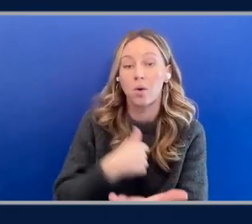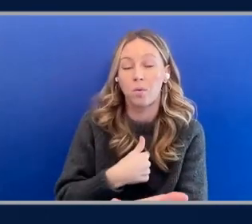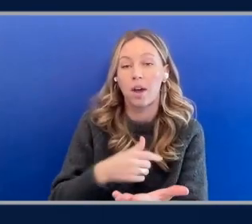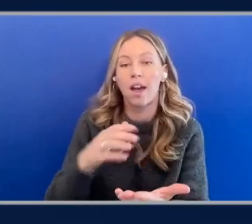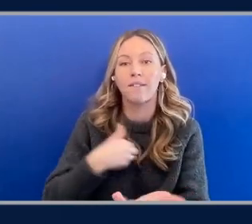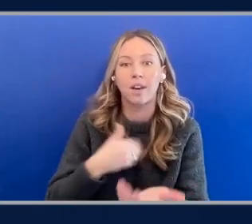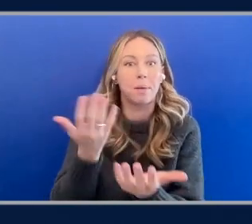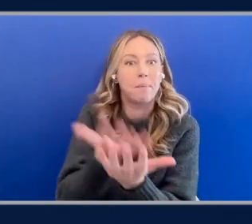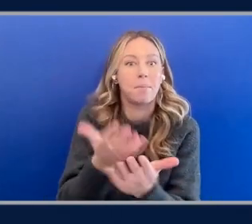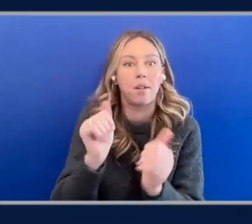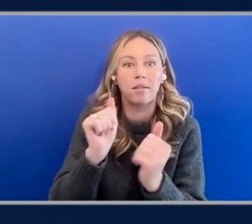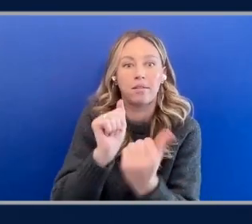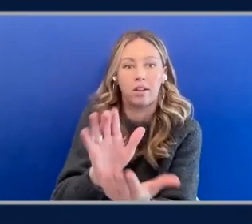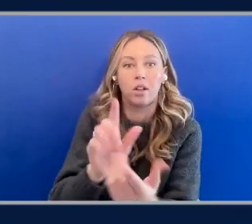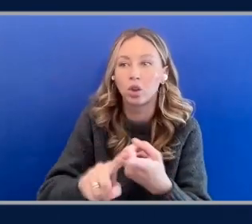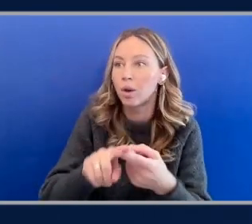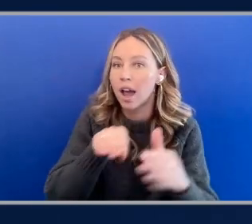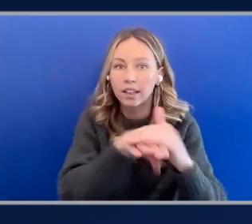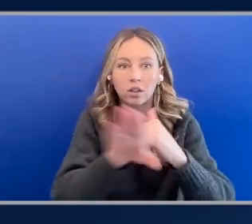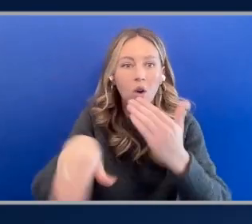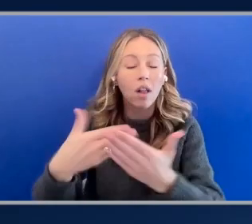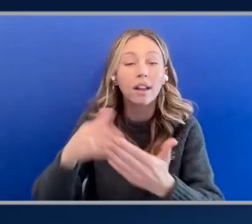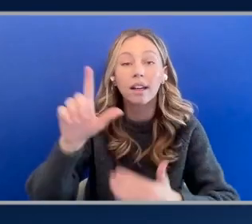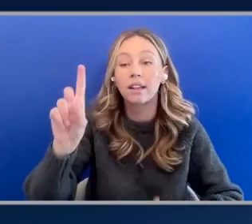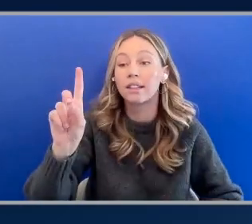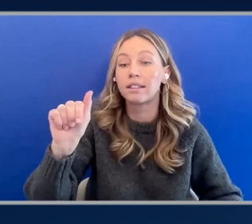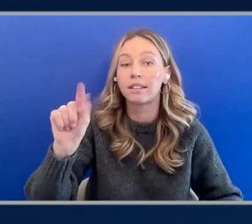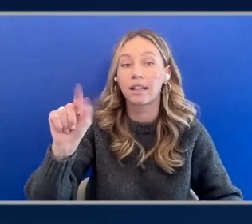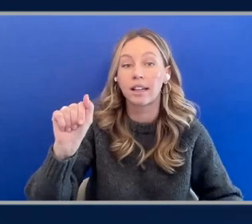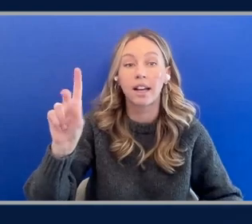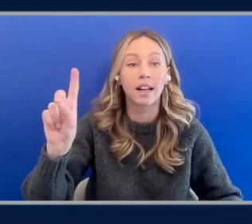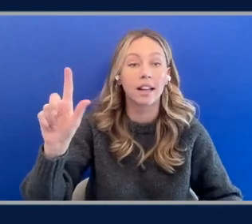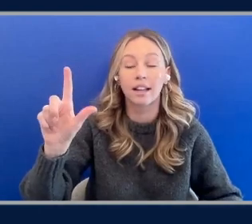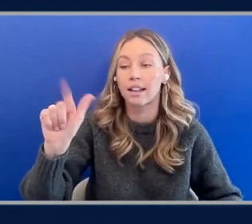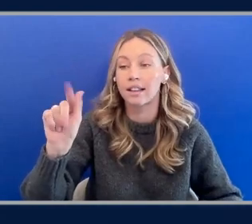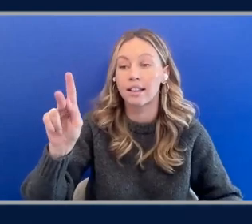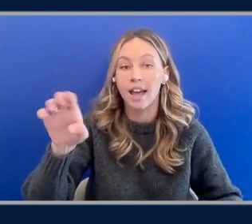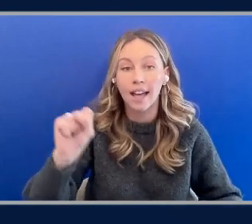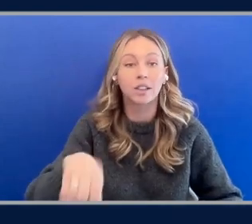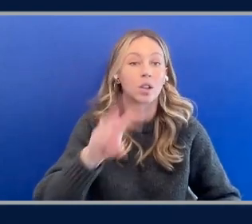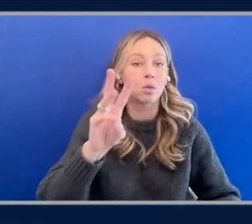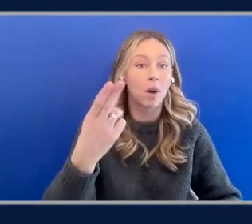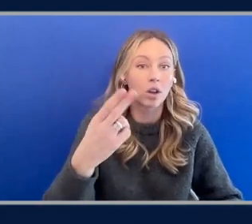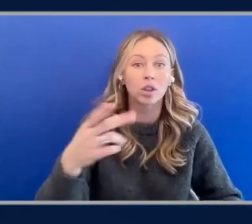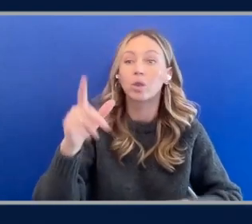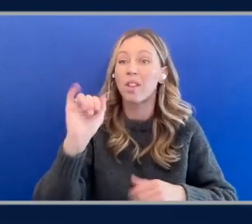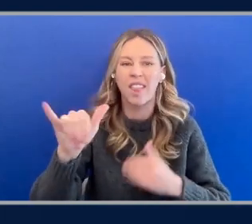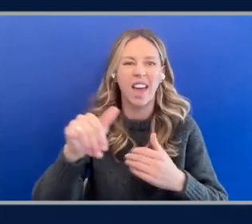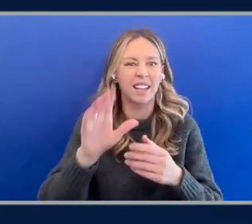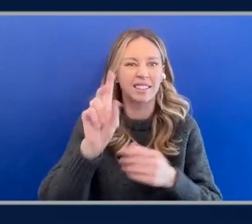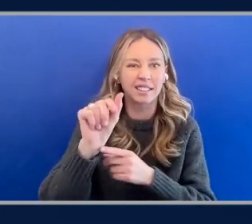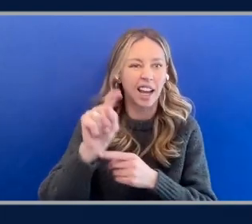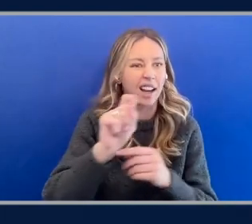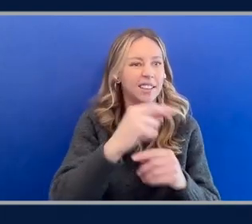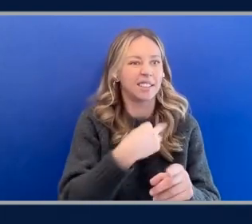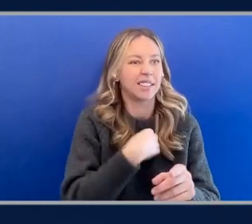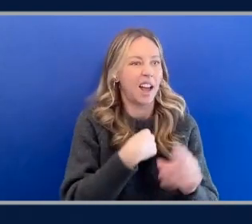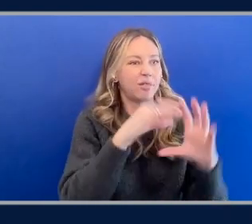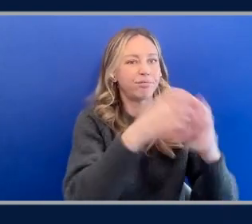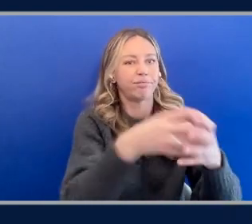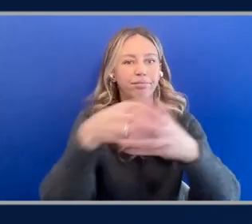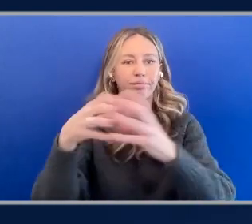to access all your data lakes and data warehouses in one place. So help you break data silos. And the third thing we're adding